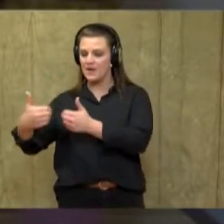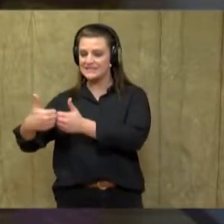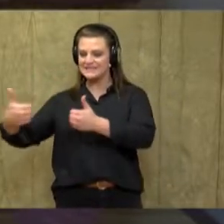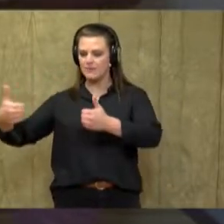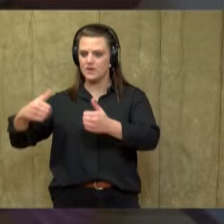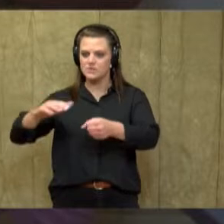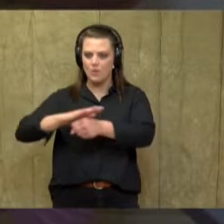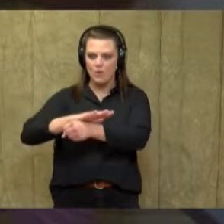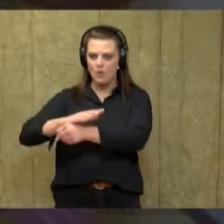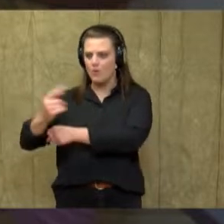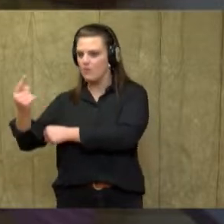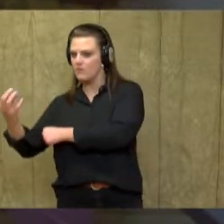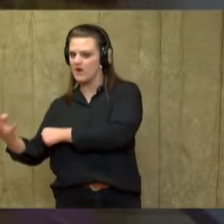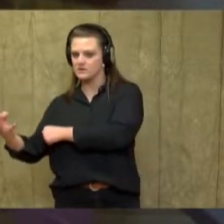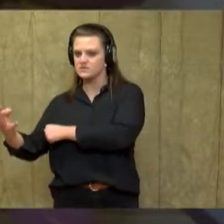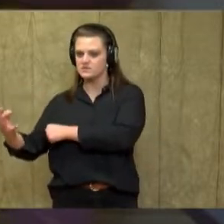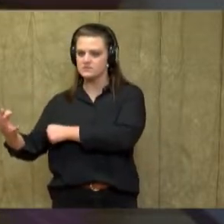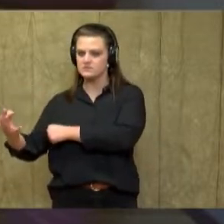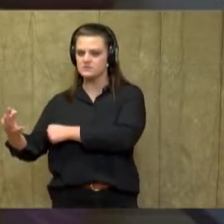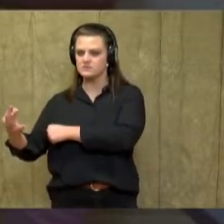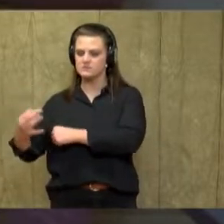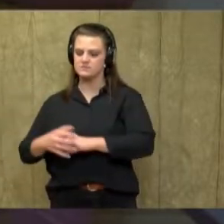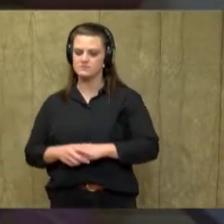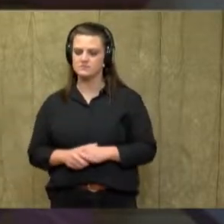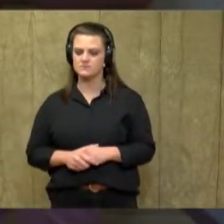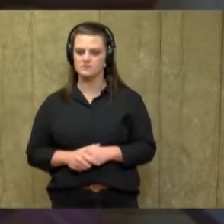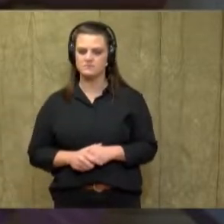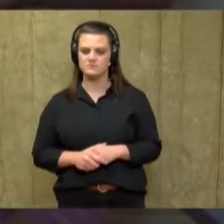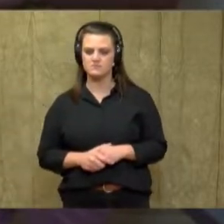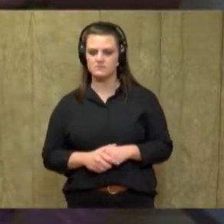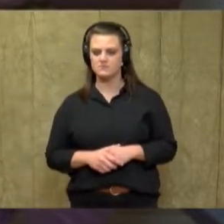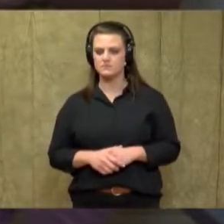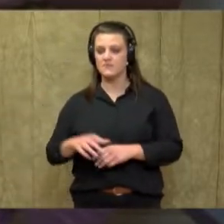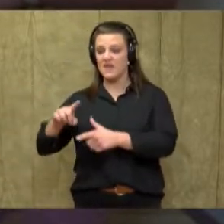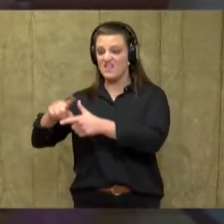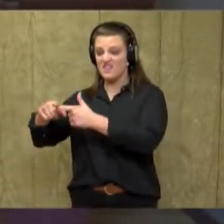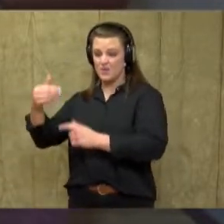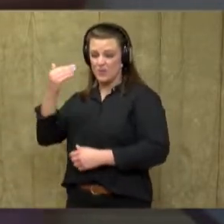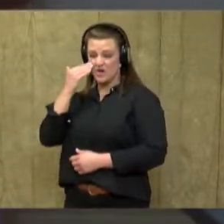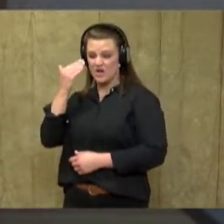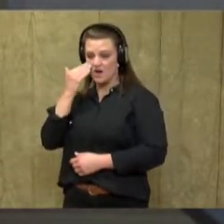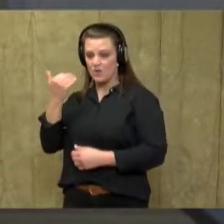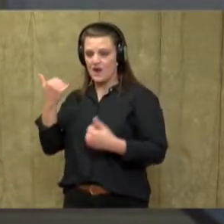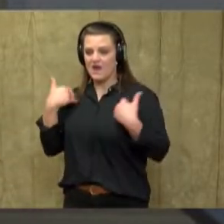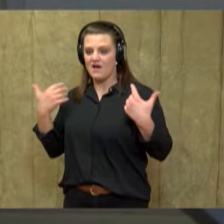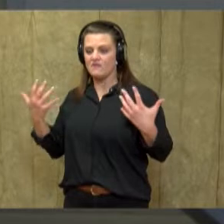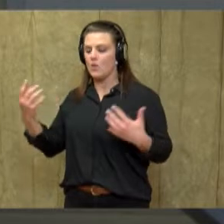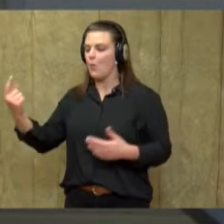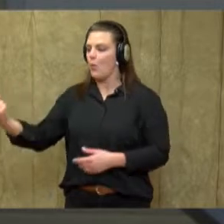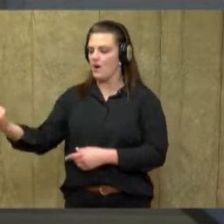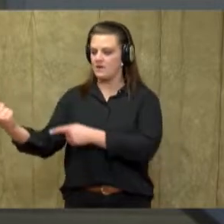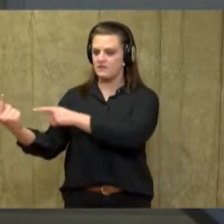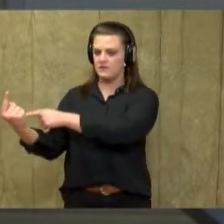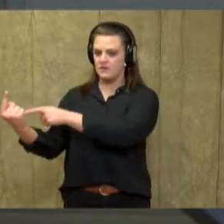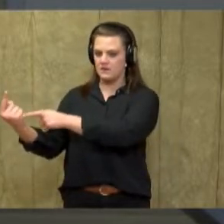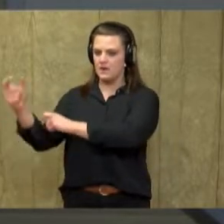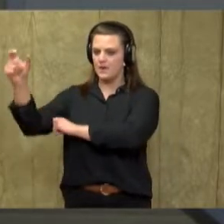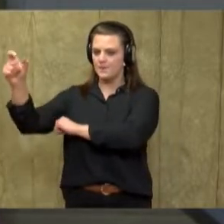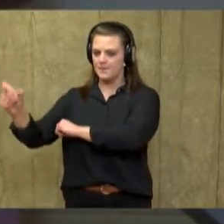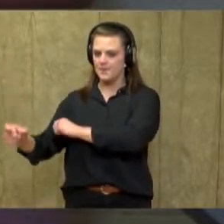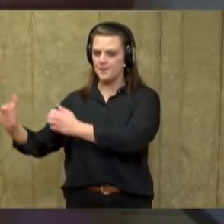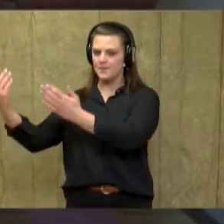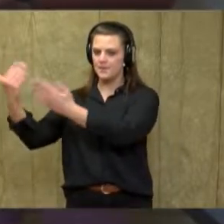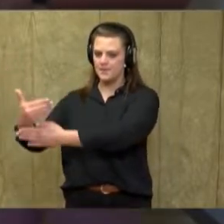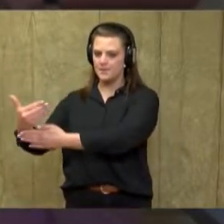our fraction or our fractional parts. So, and then we know that we have 1/10. All